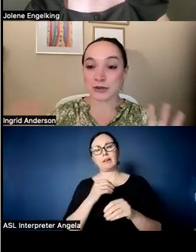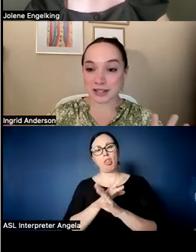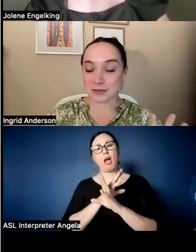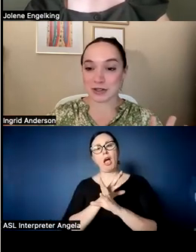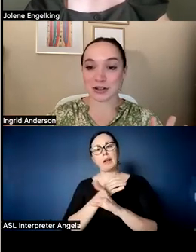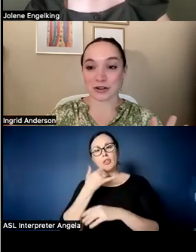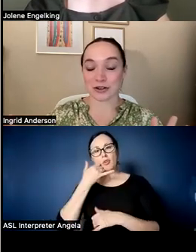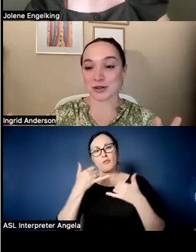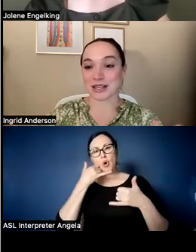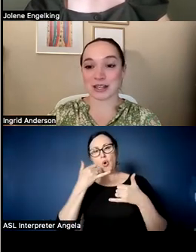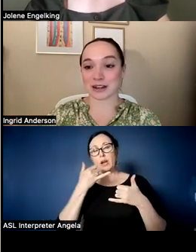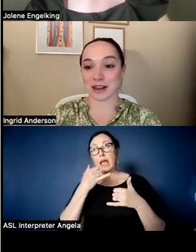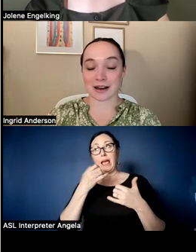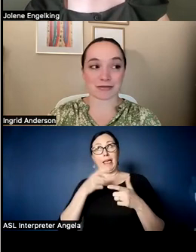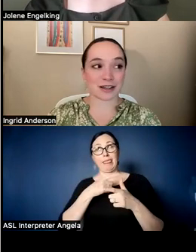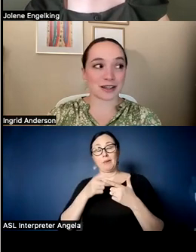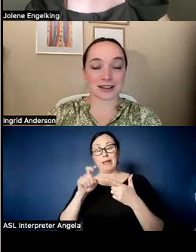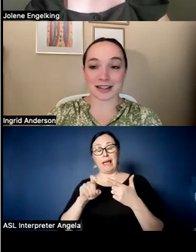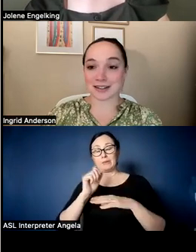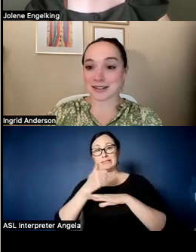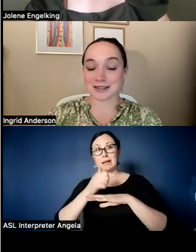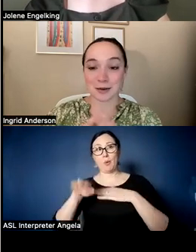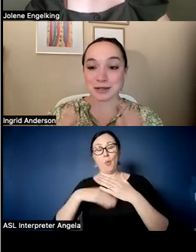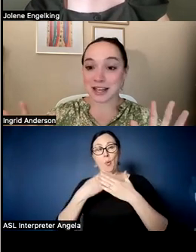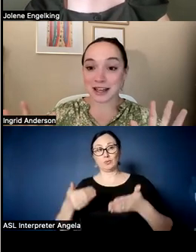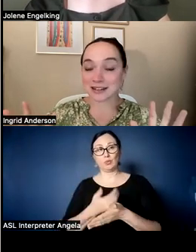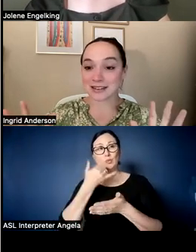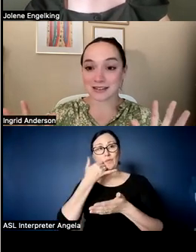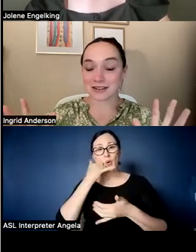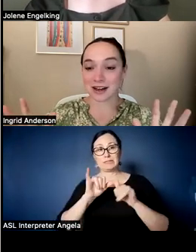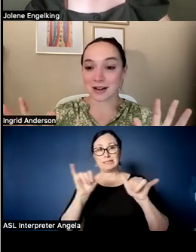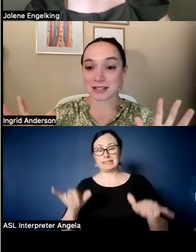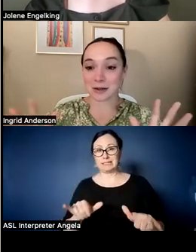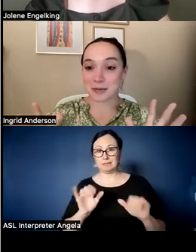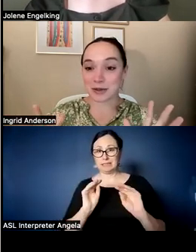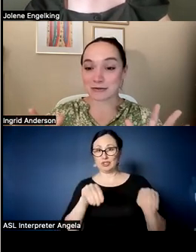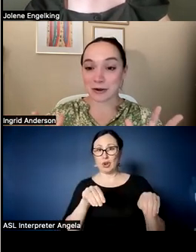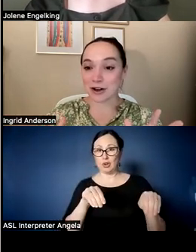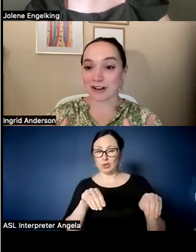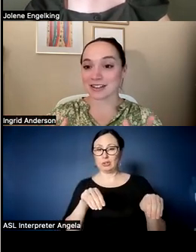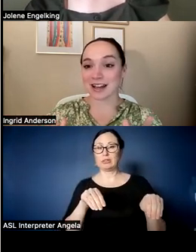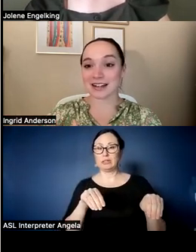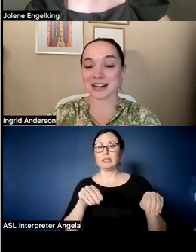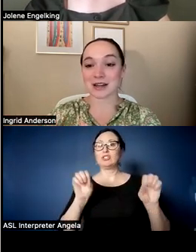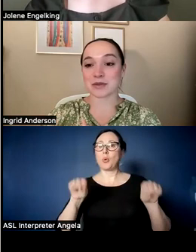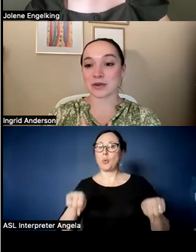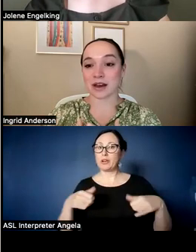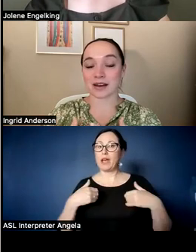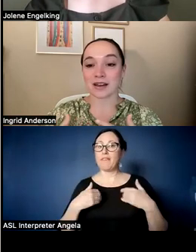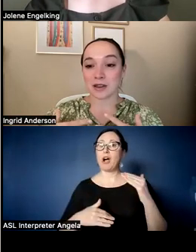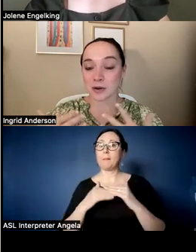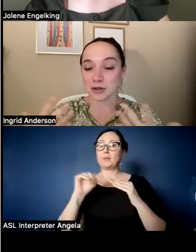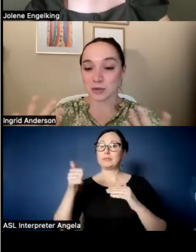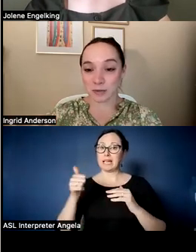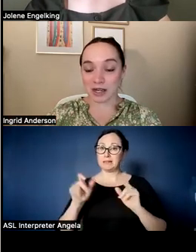new phone system installed so that we can have like up to 10 people on a phone call at a time, so